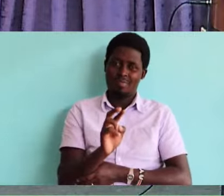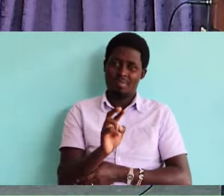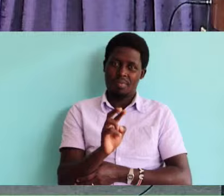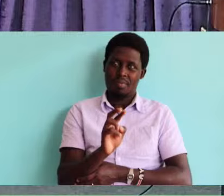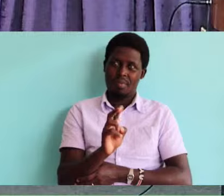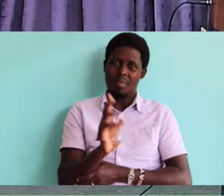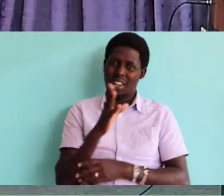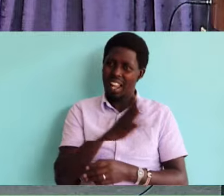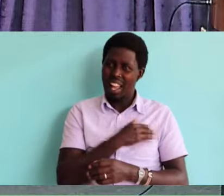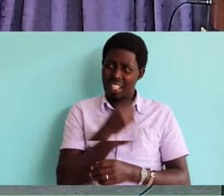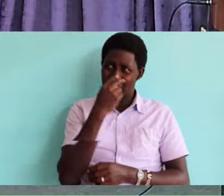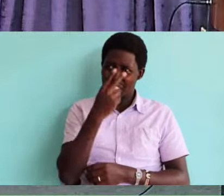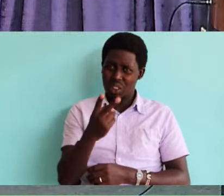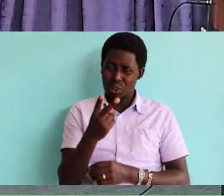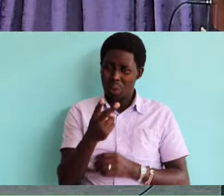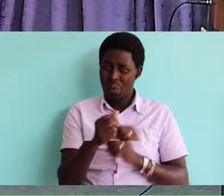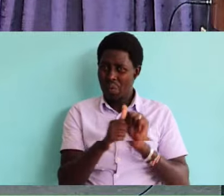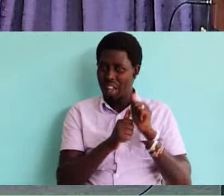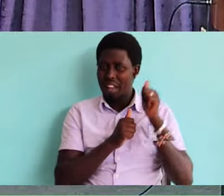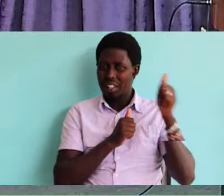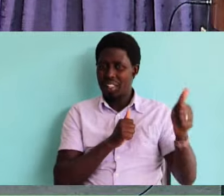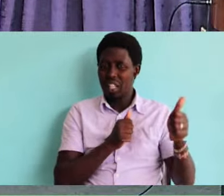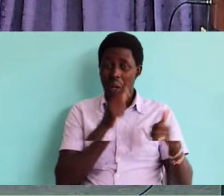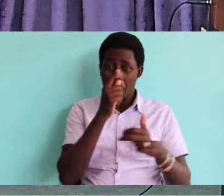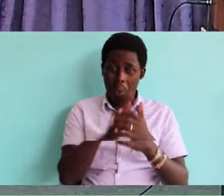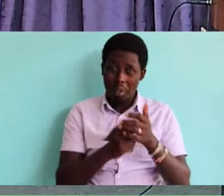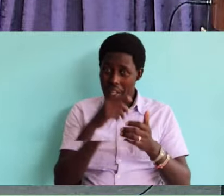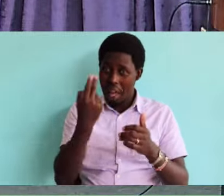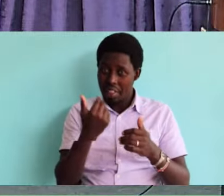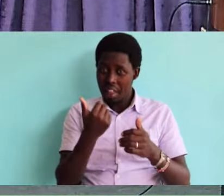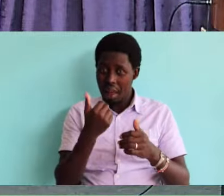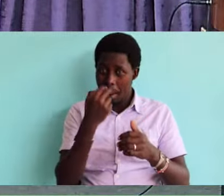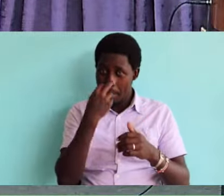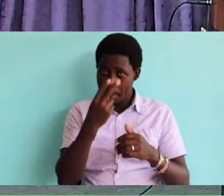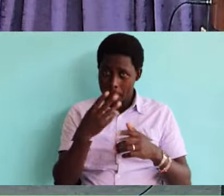and he saw beyond what the others could see.